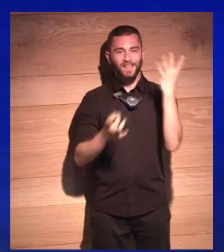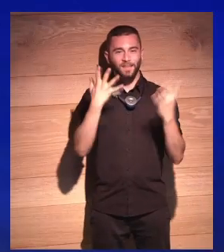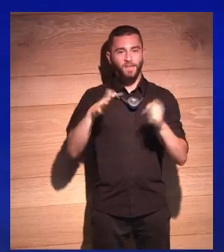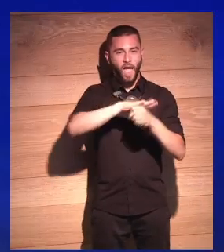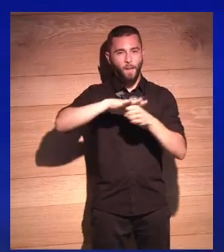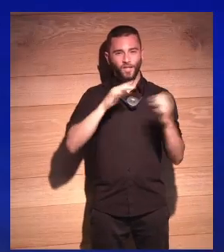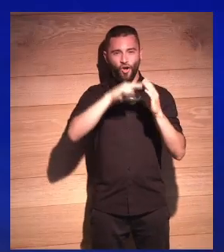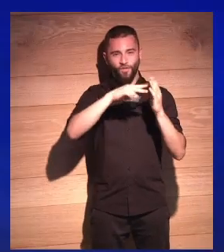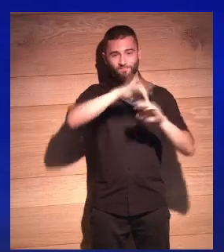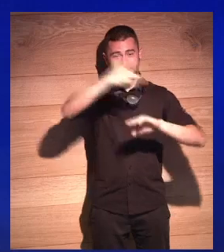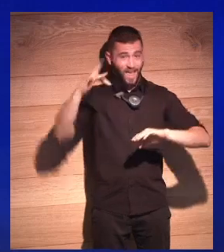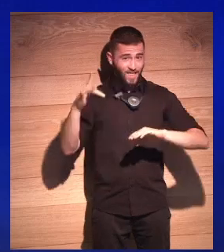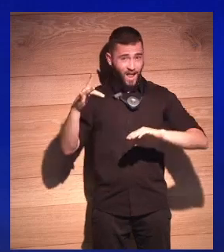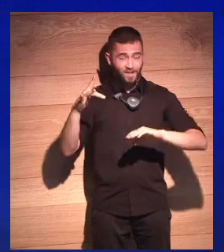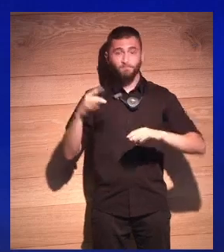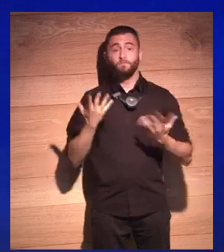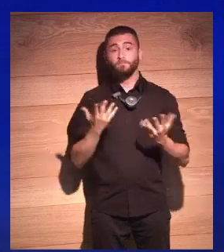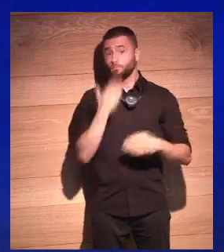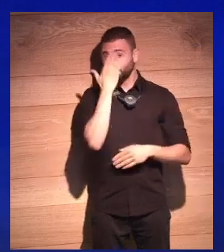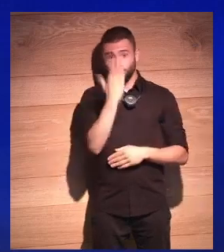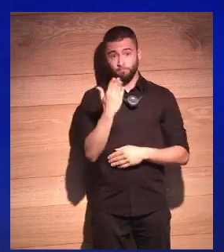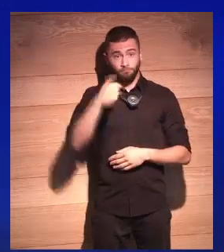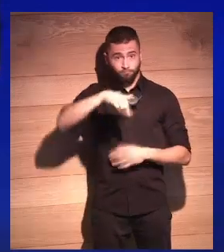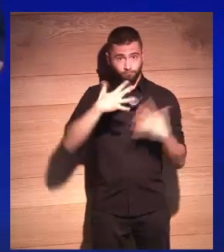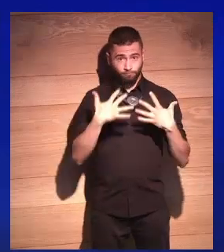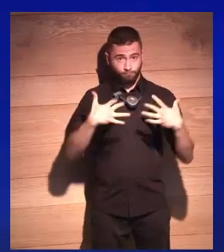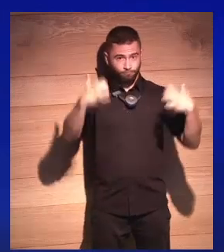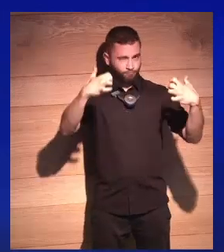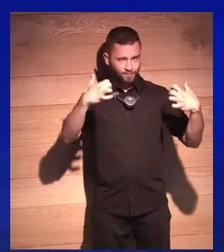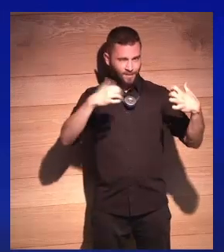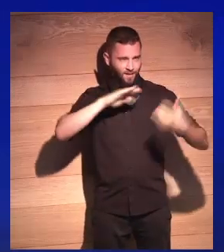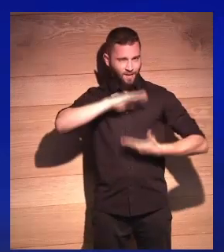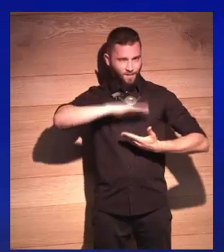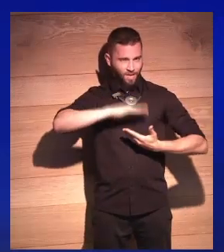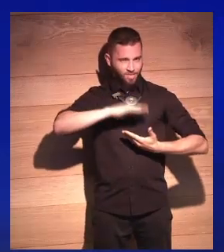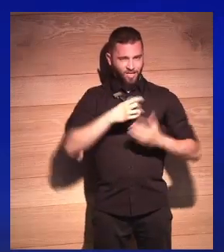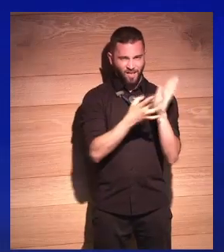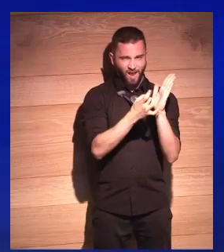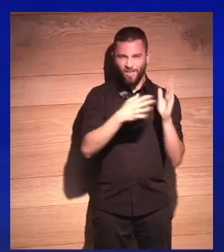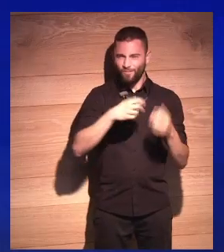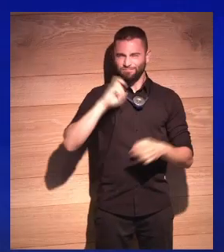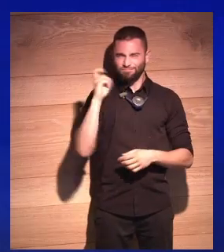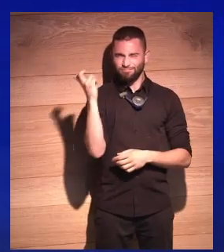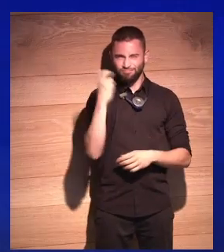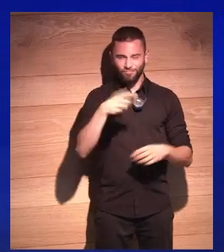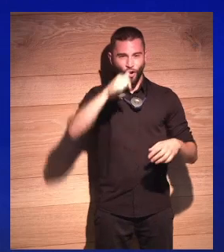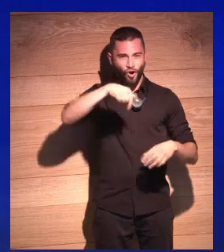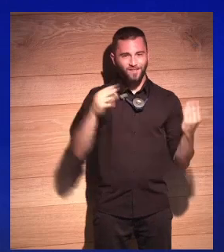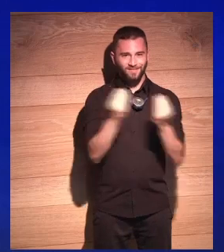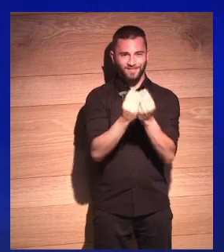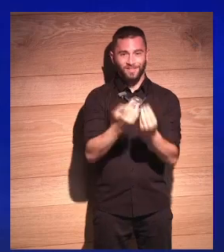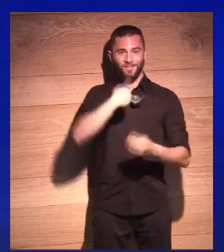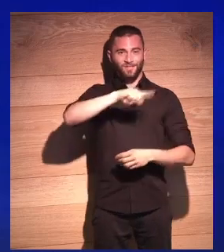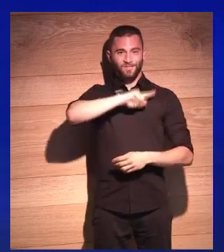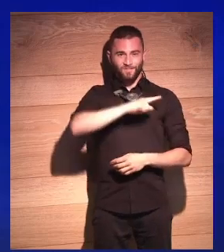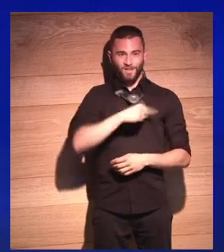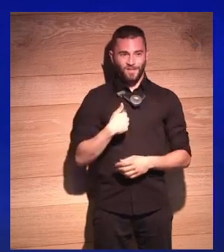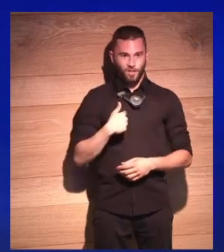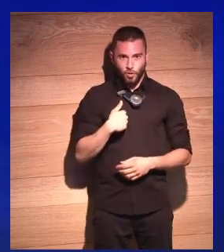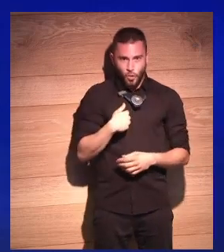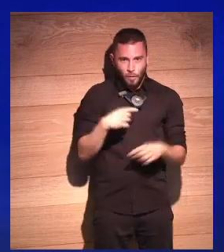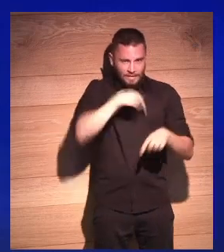art and creativity on the digital arena. And in this room, we have a lot of talents with us today, so I feel